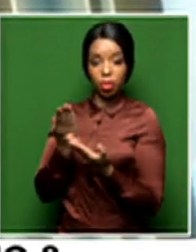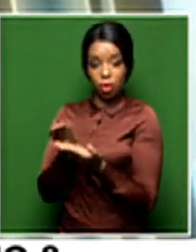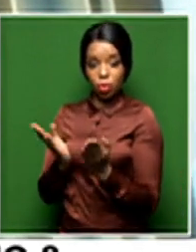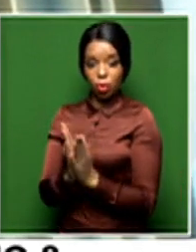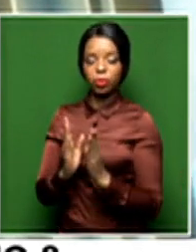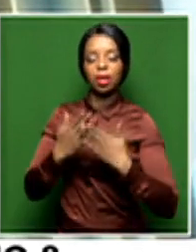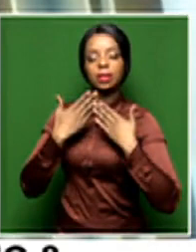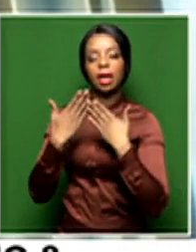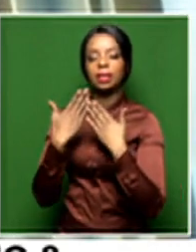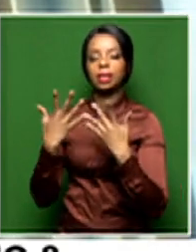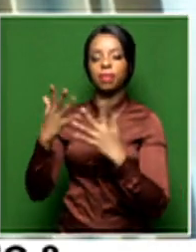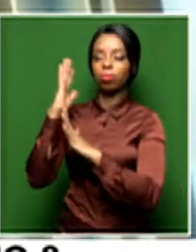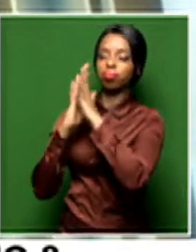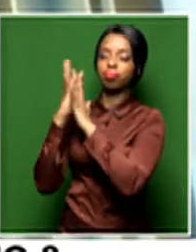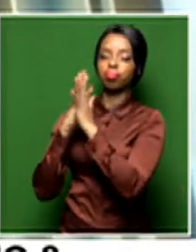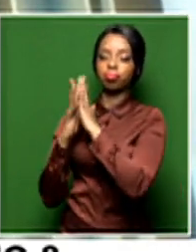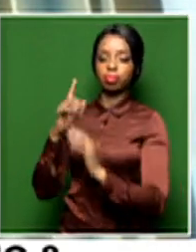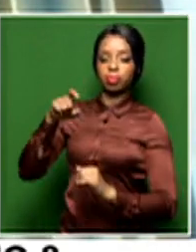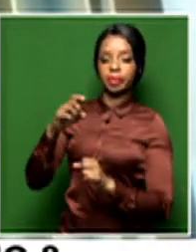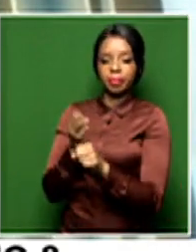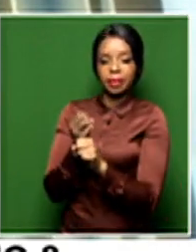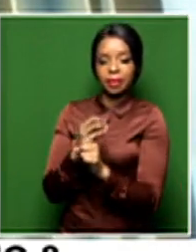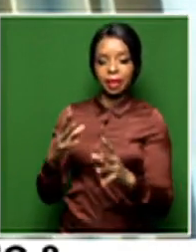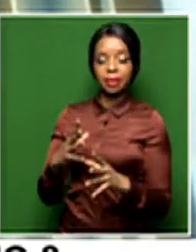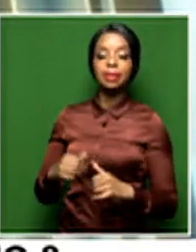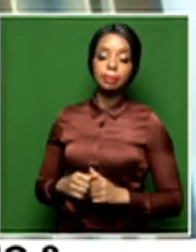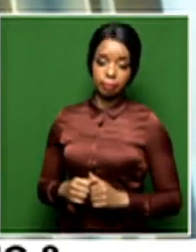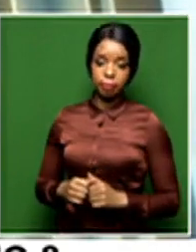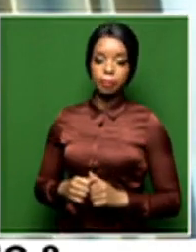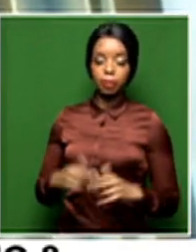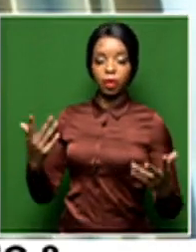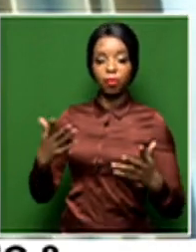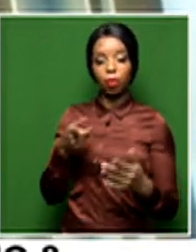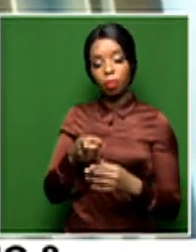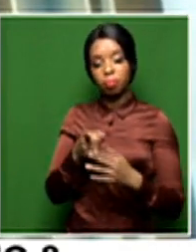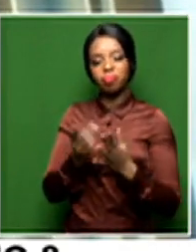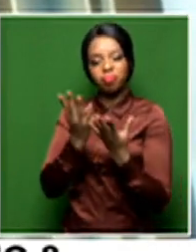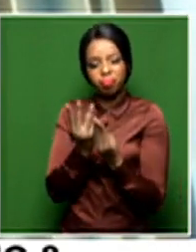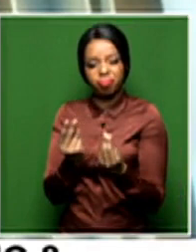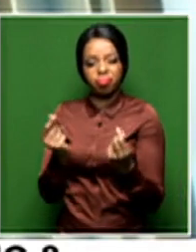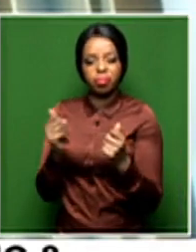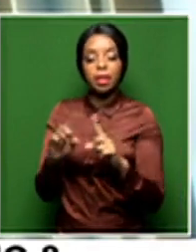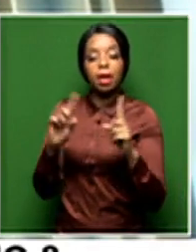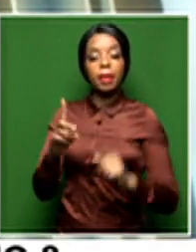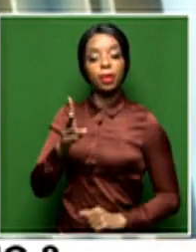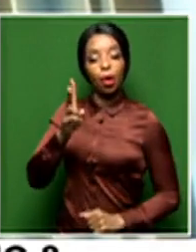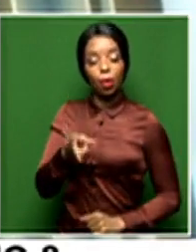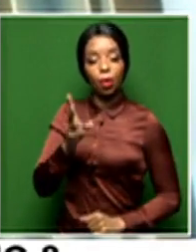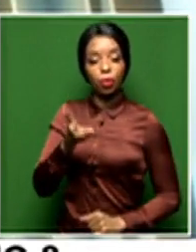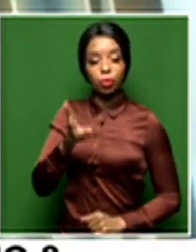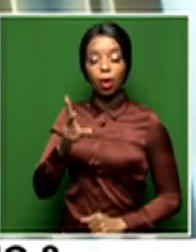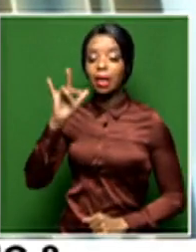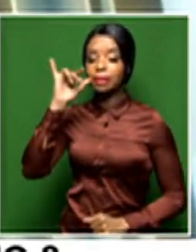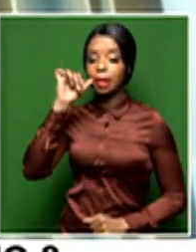became an institute at a later stage, the Institute for Alternative Dispute Resolution, but also the Thabo